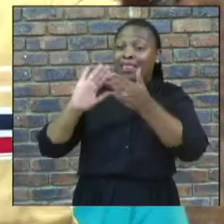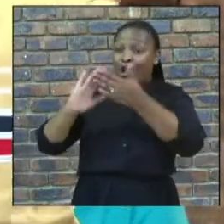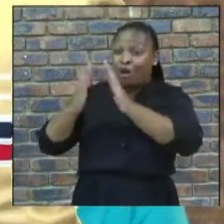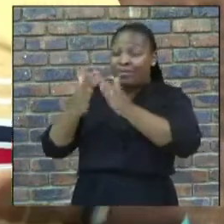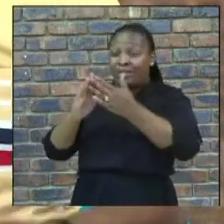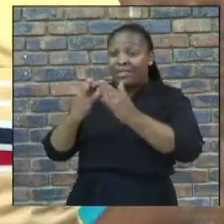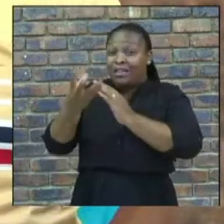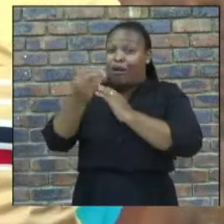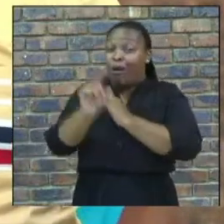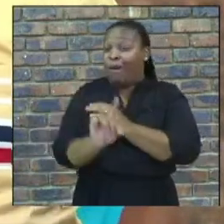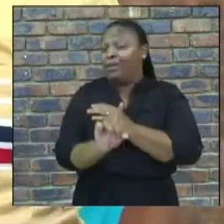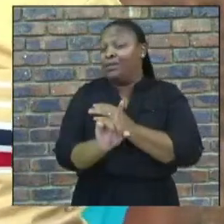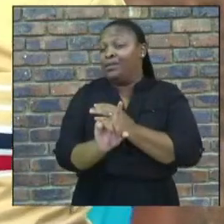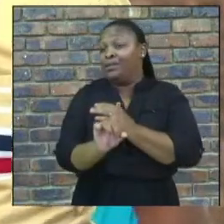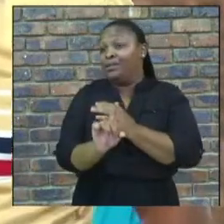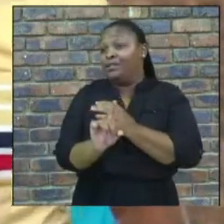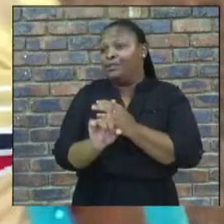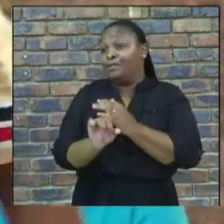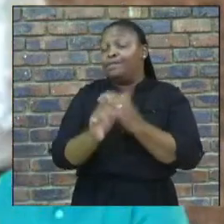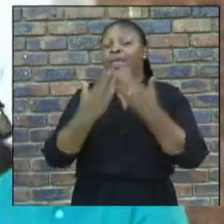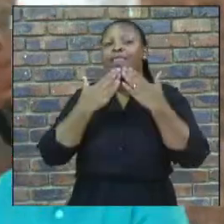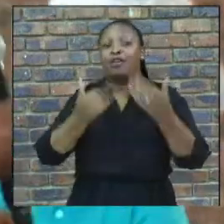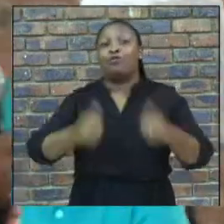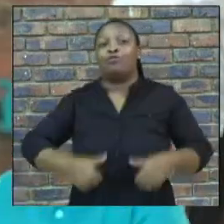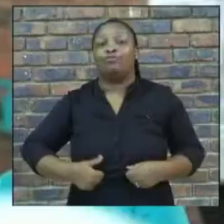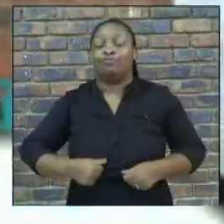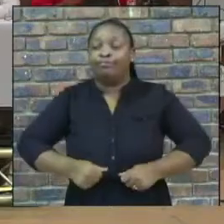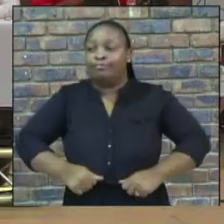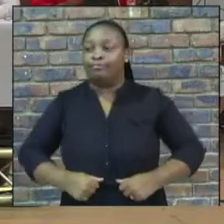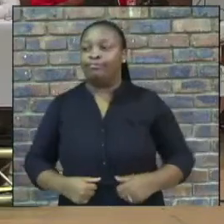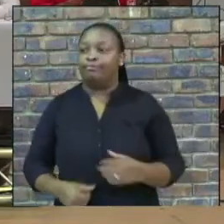in the petroleum industry. Thank you.